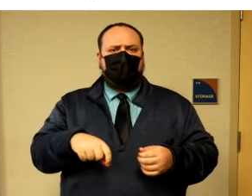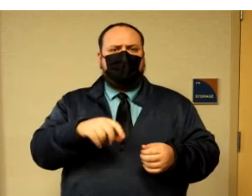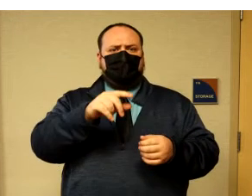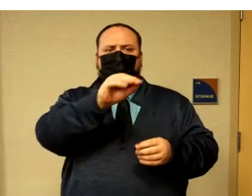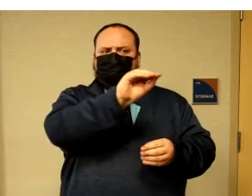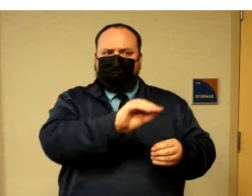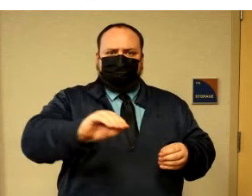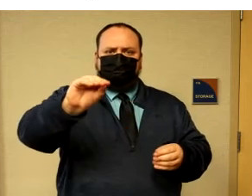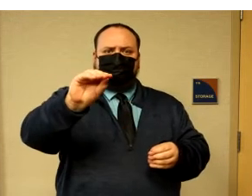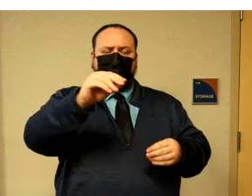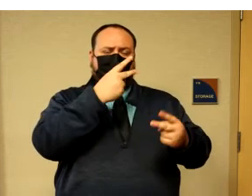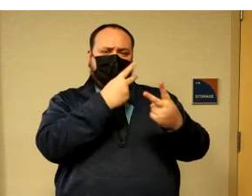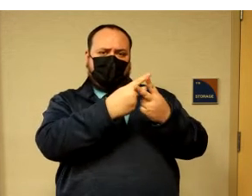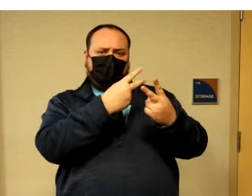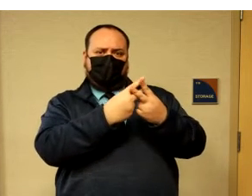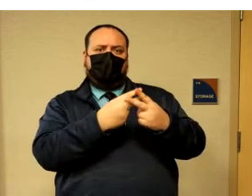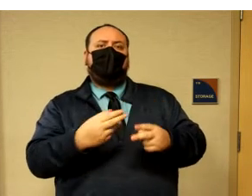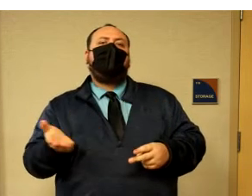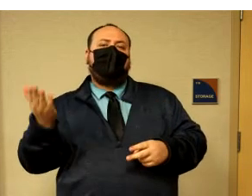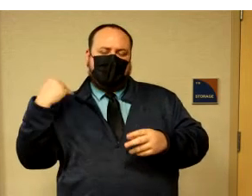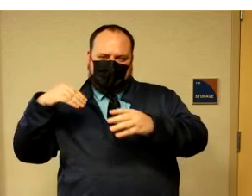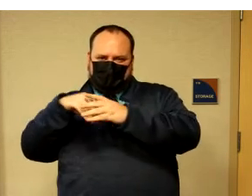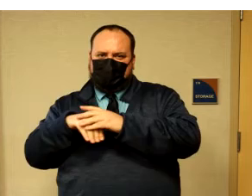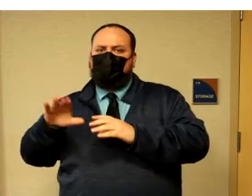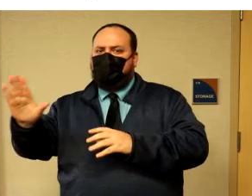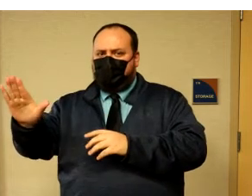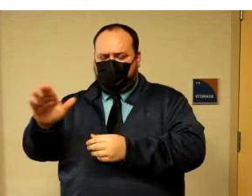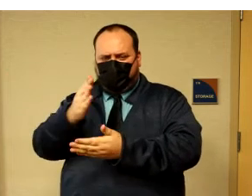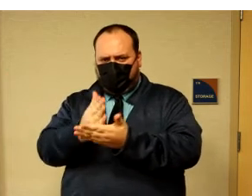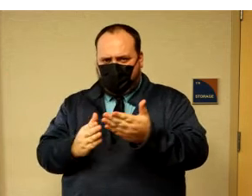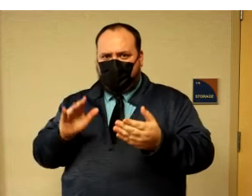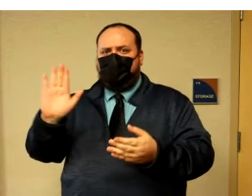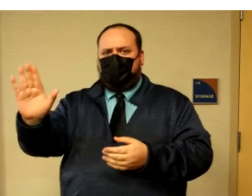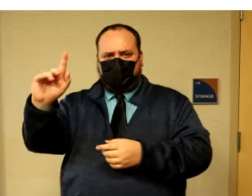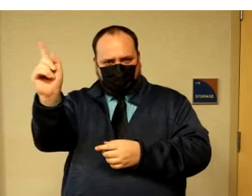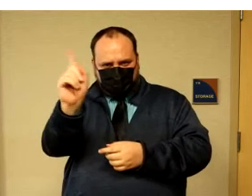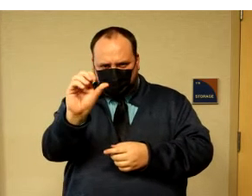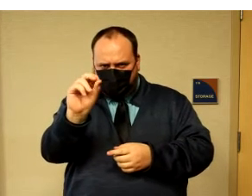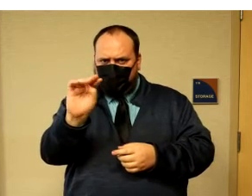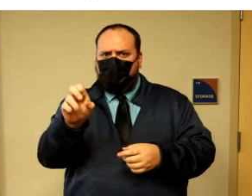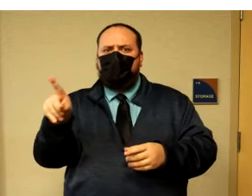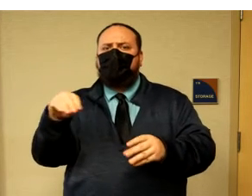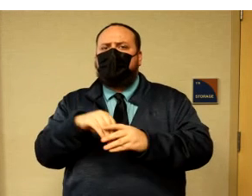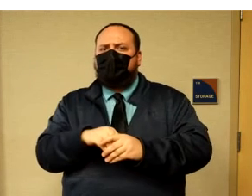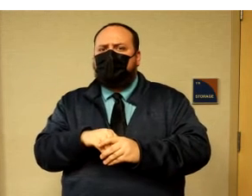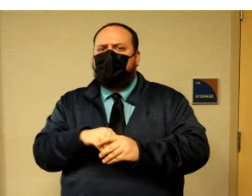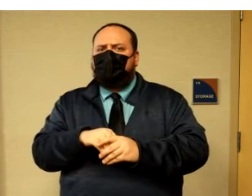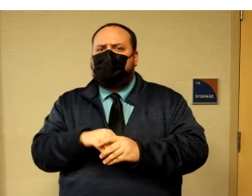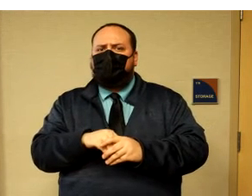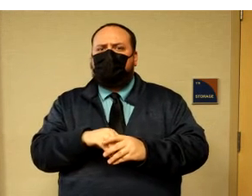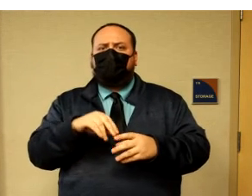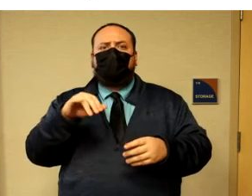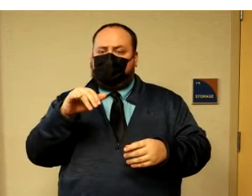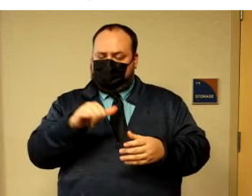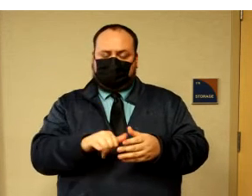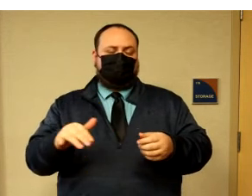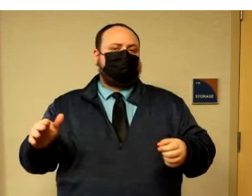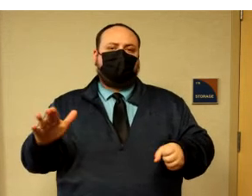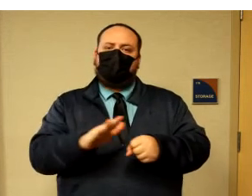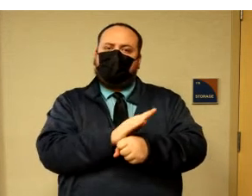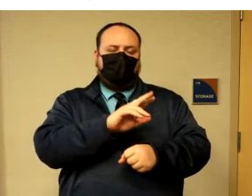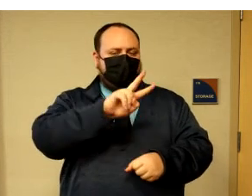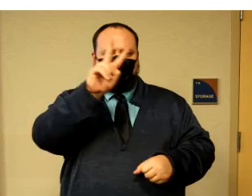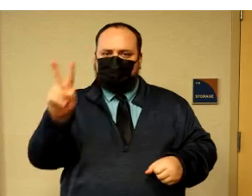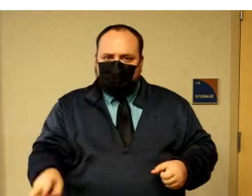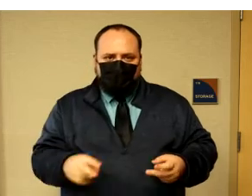inmates, back into the part of the zone that we're in, which is pretty much all of Visalia,